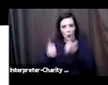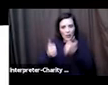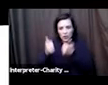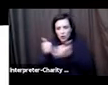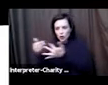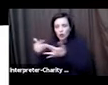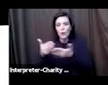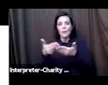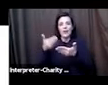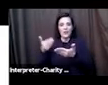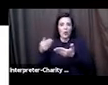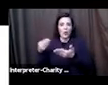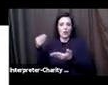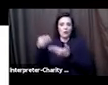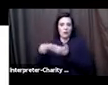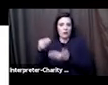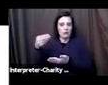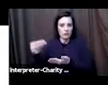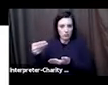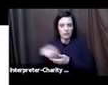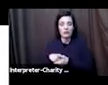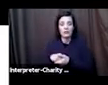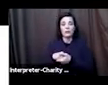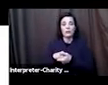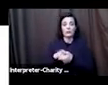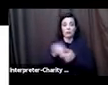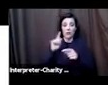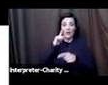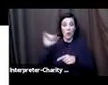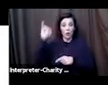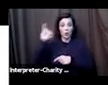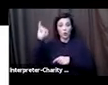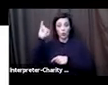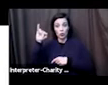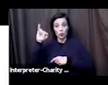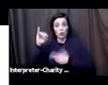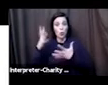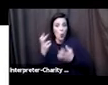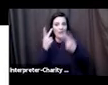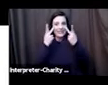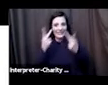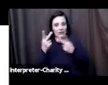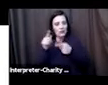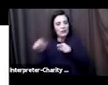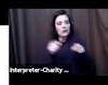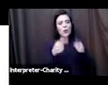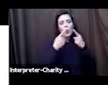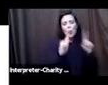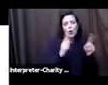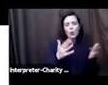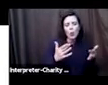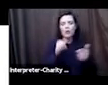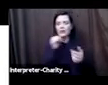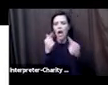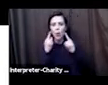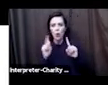piece. So device trials are needed to be able to fund insurance. Insurance companies like to see what worked, what didn't work, and why.